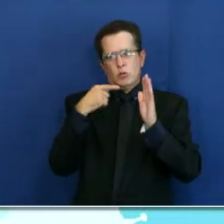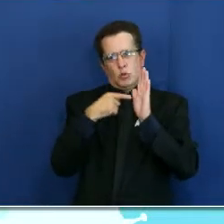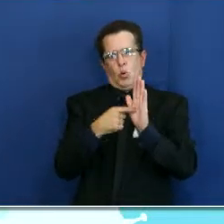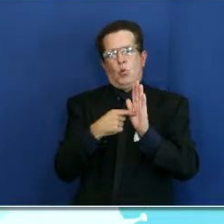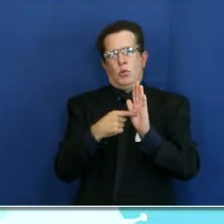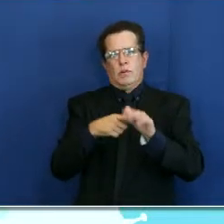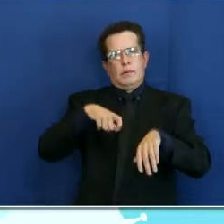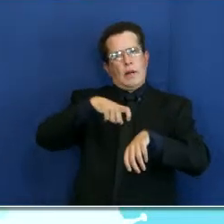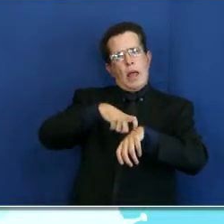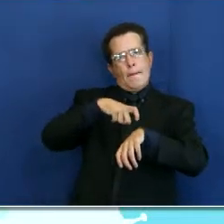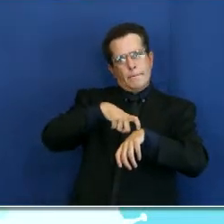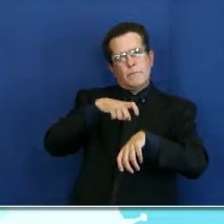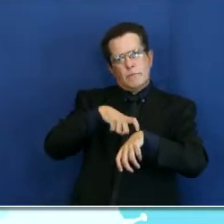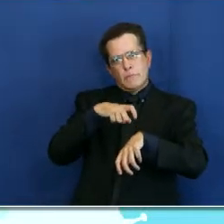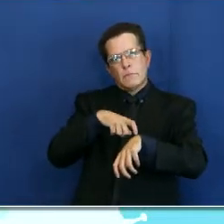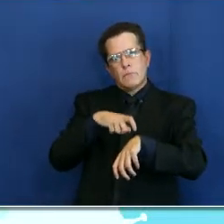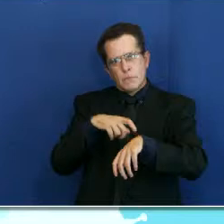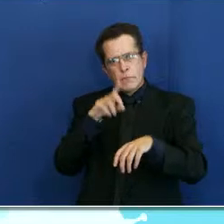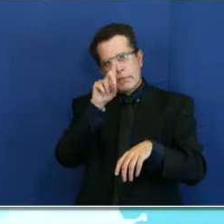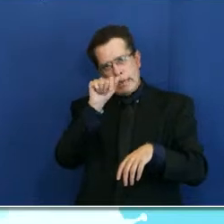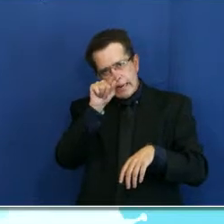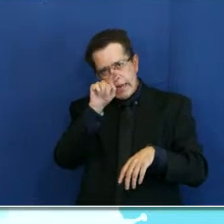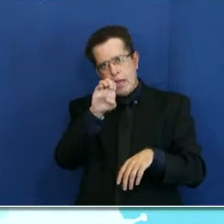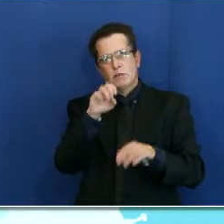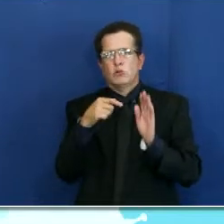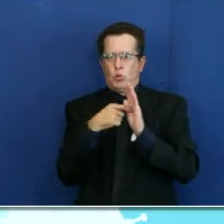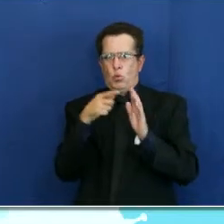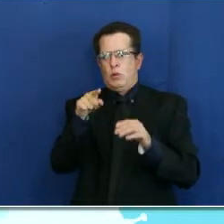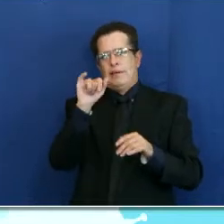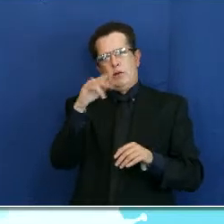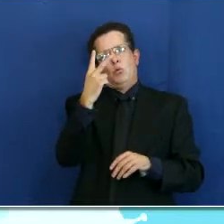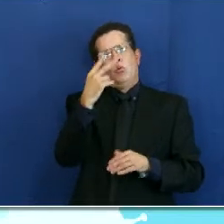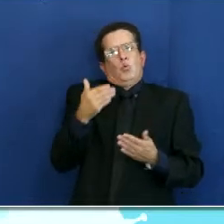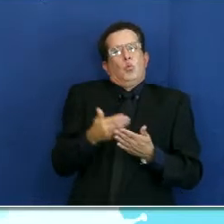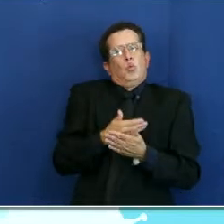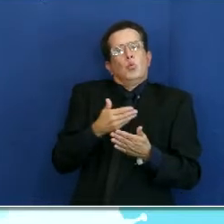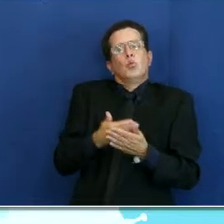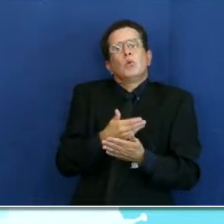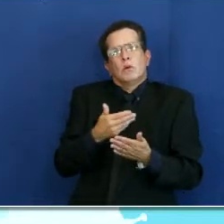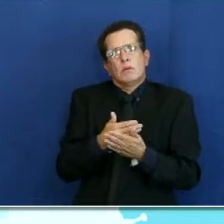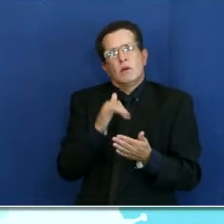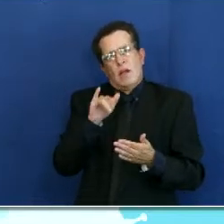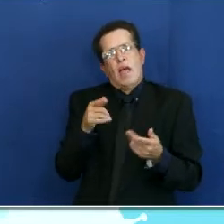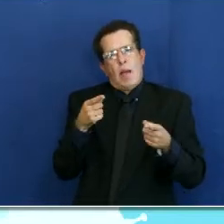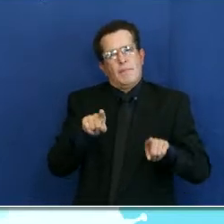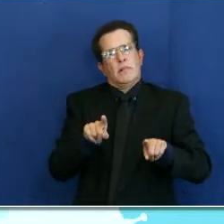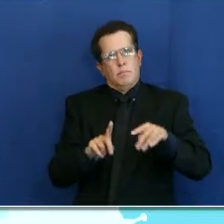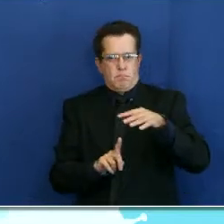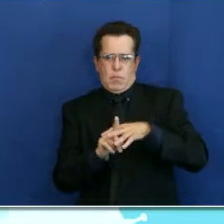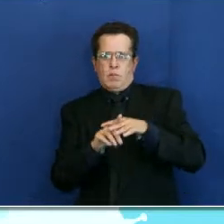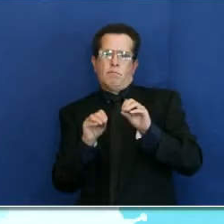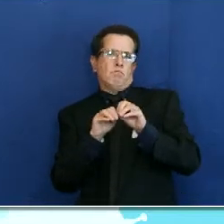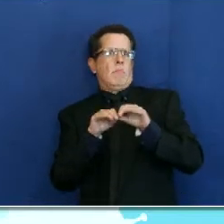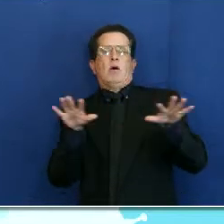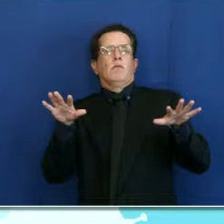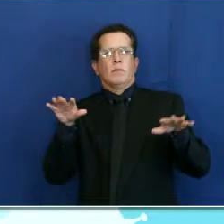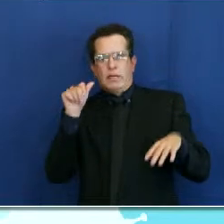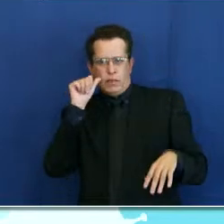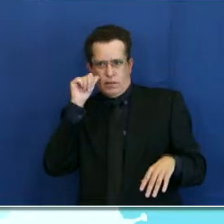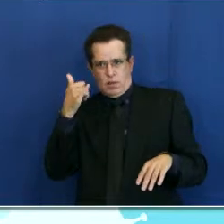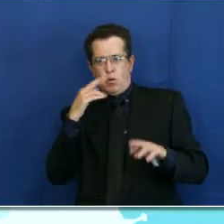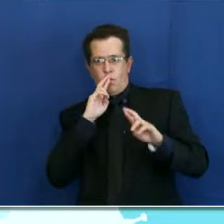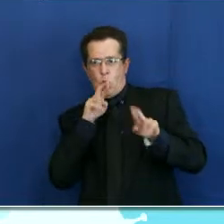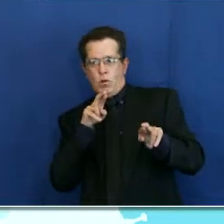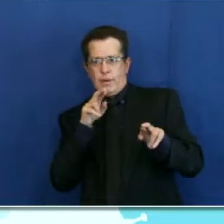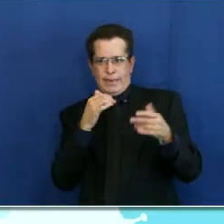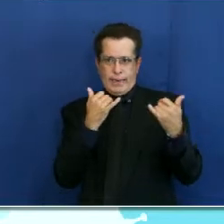these are the 2 newest community setting outbreaks that were reported today, and